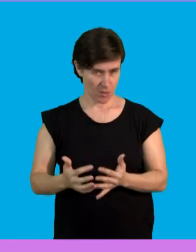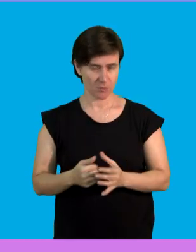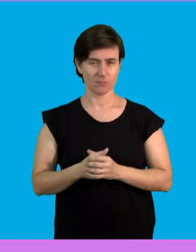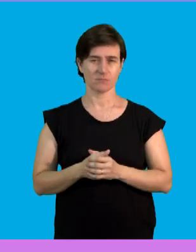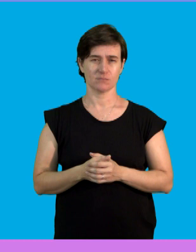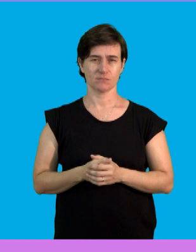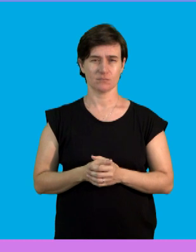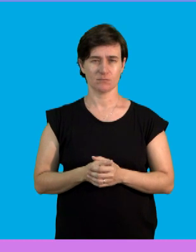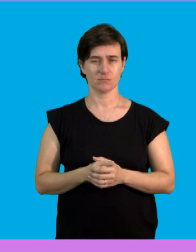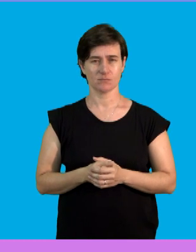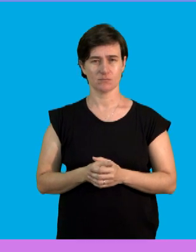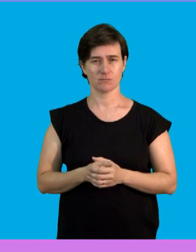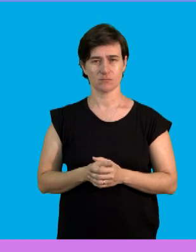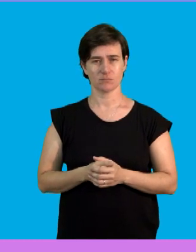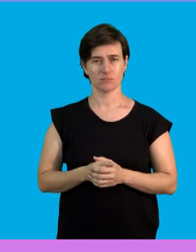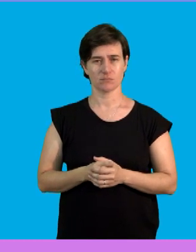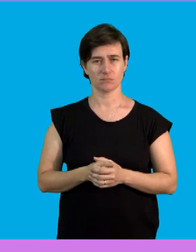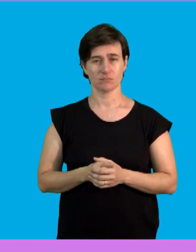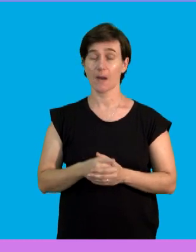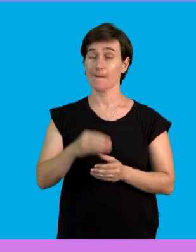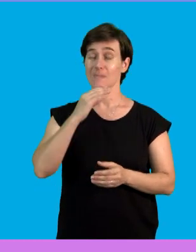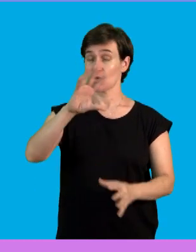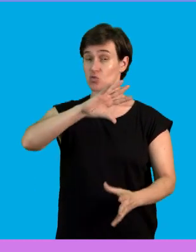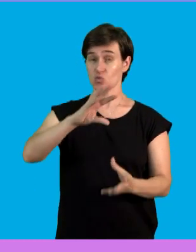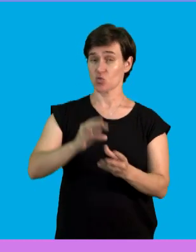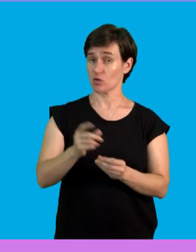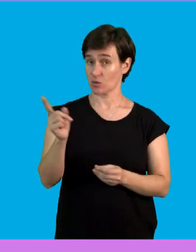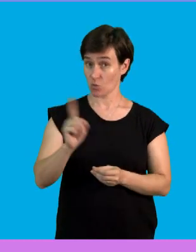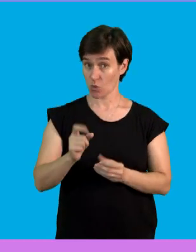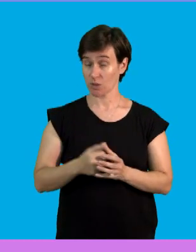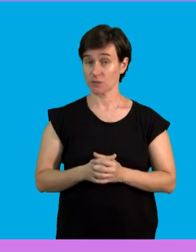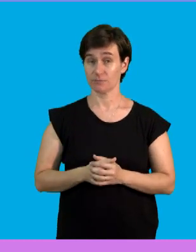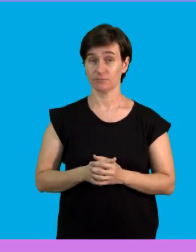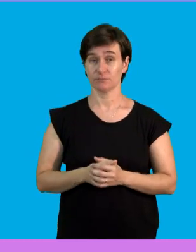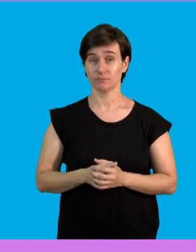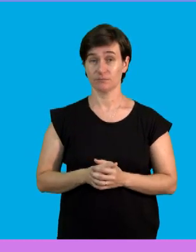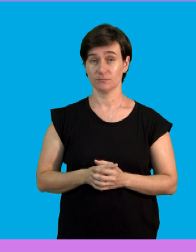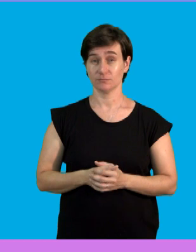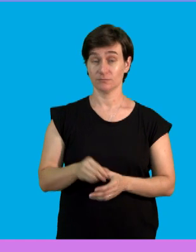And that brings us to a total of